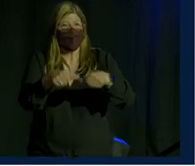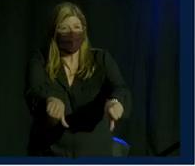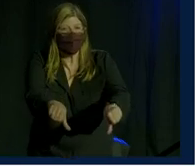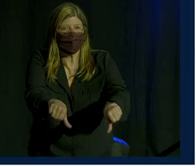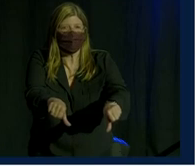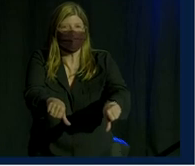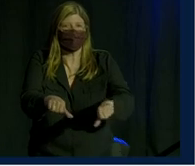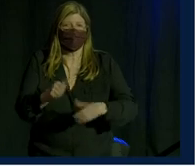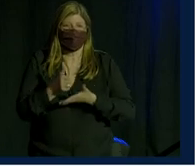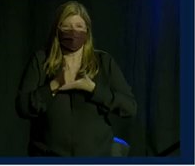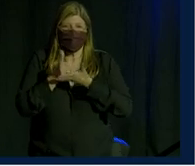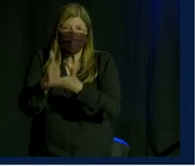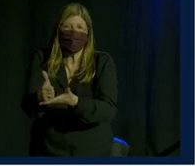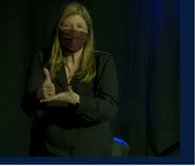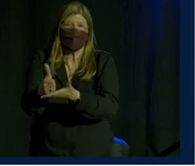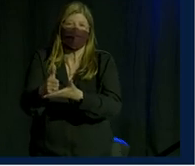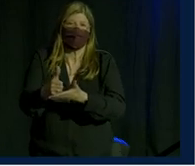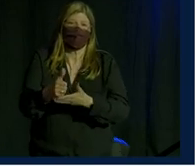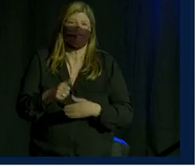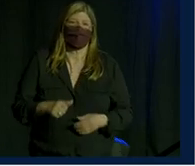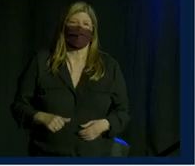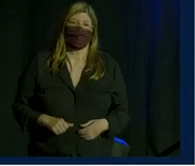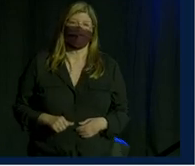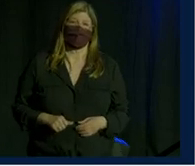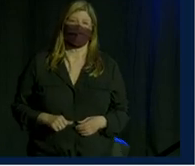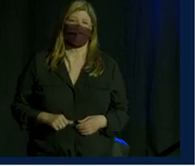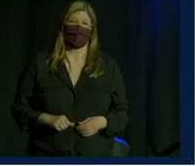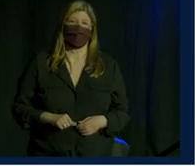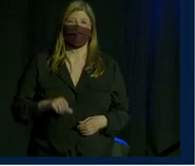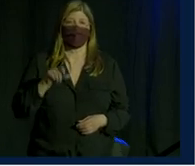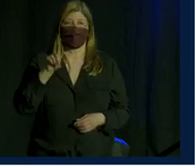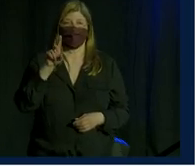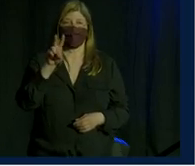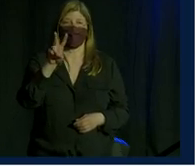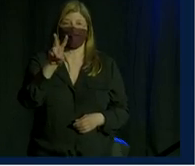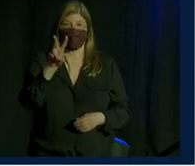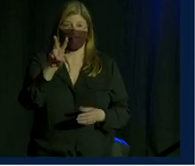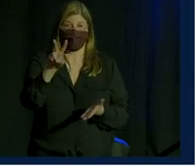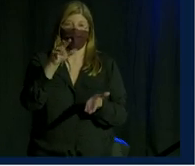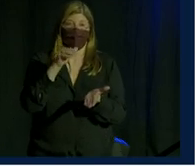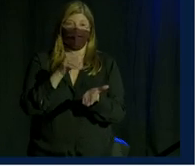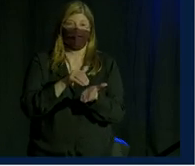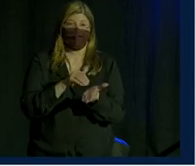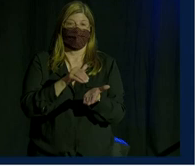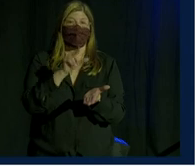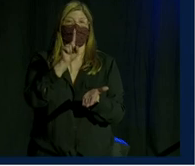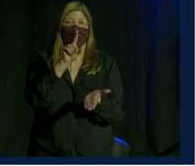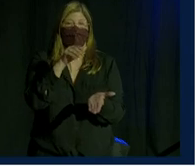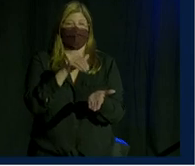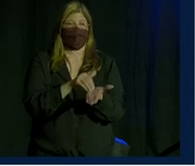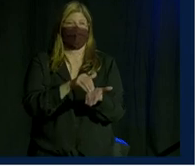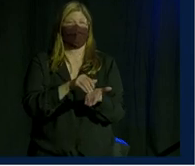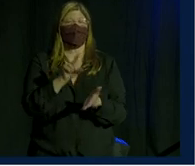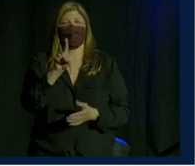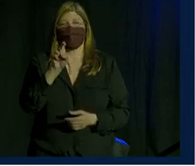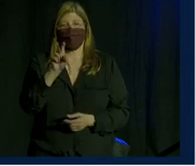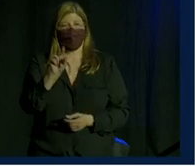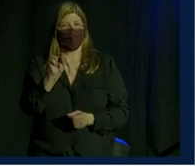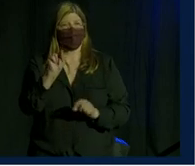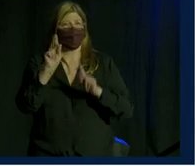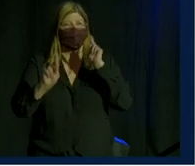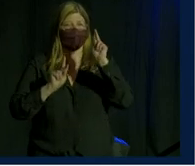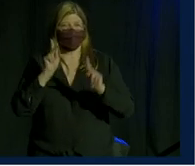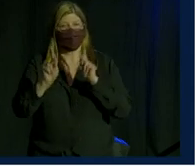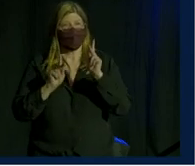household, and it comes in the form of an equity investment, meaning there's no interest paid to Landed during the duration of the